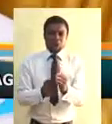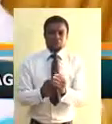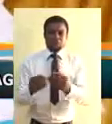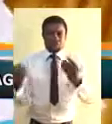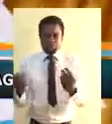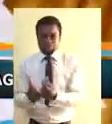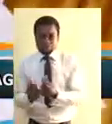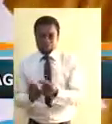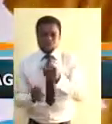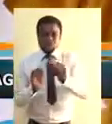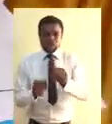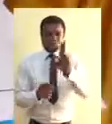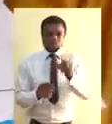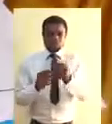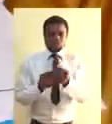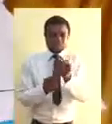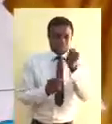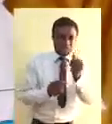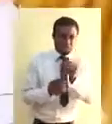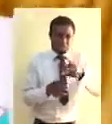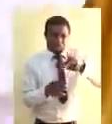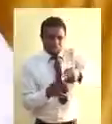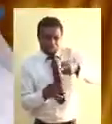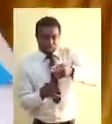can use the tip of your scissors for your folding.